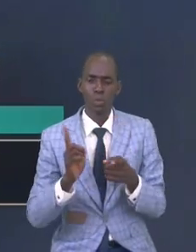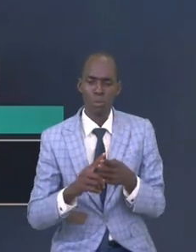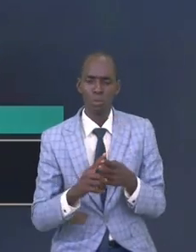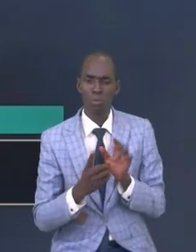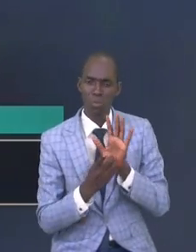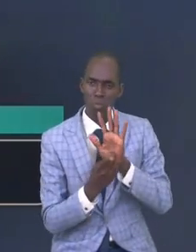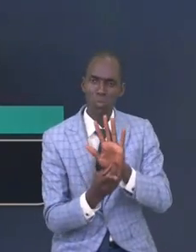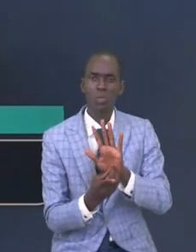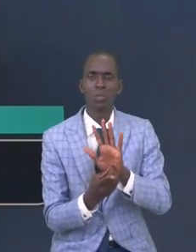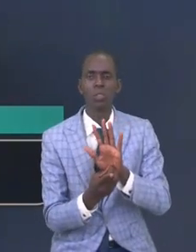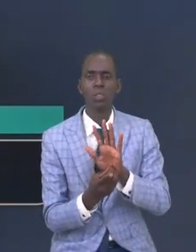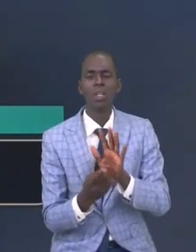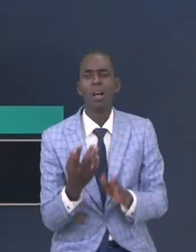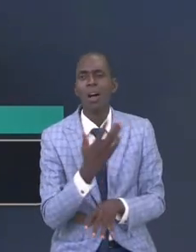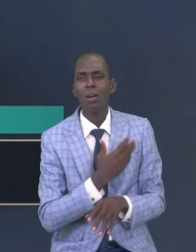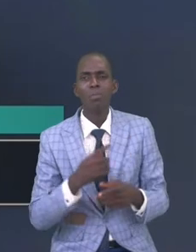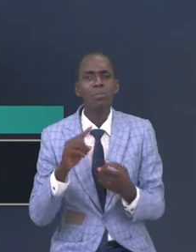demonstrate, and to